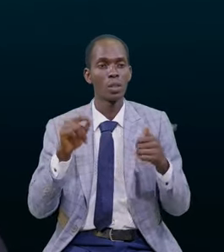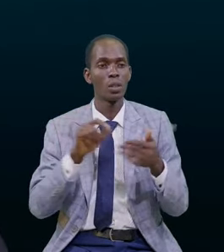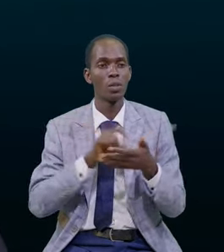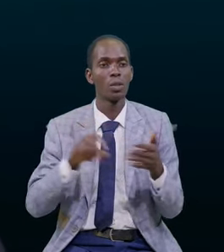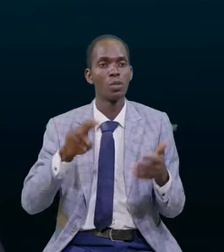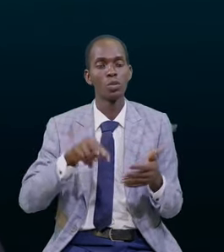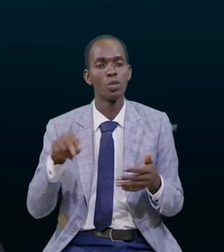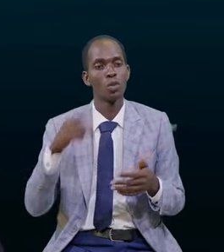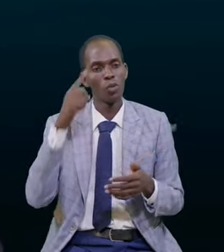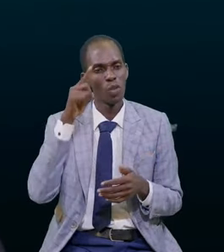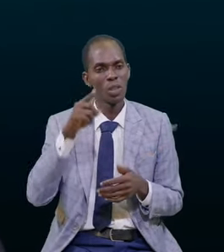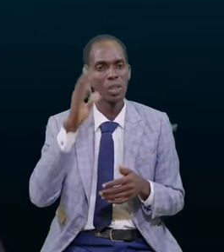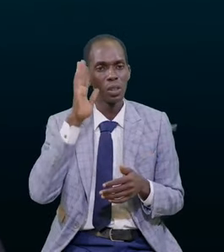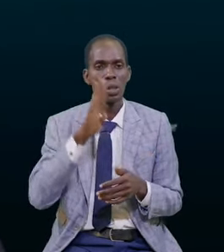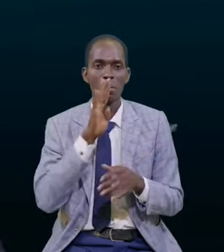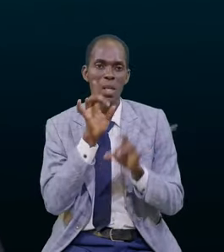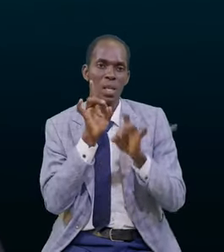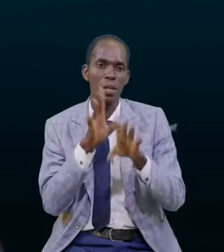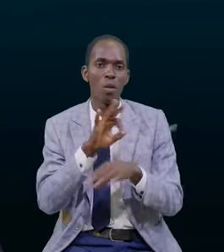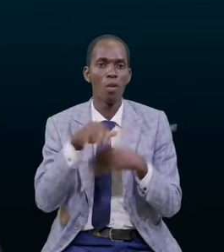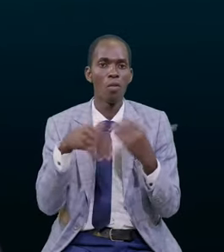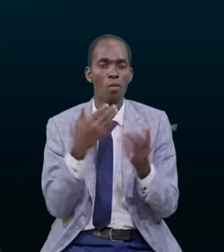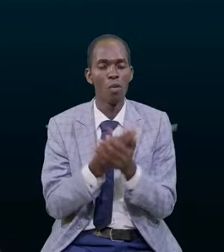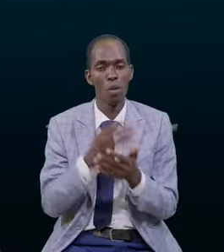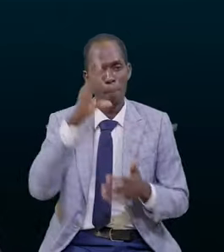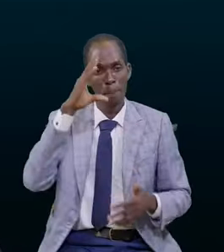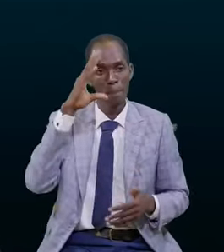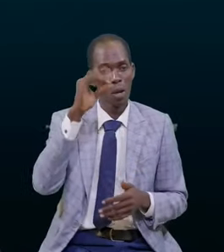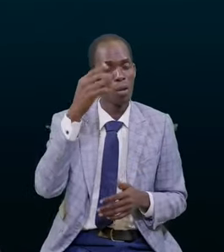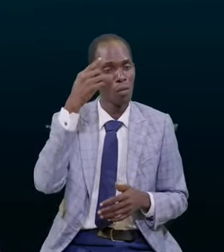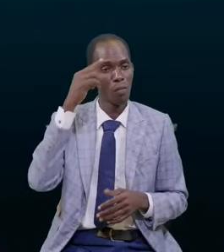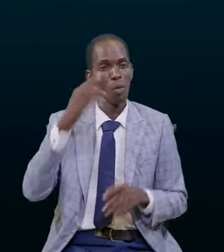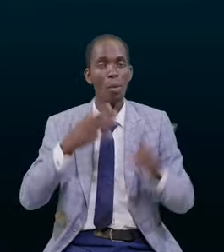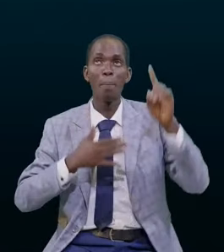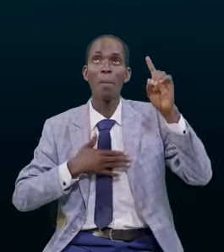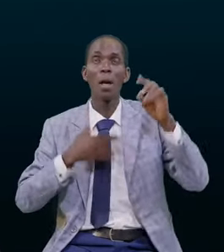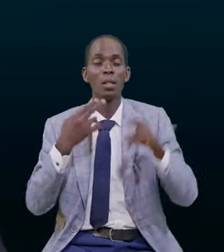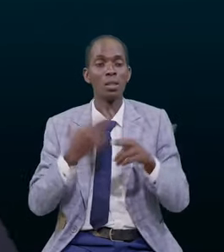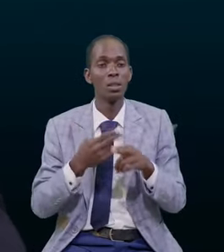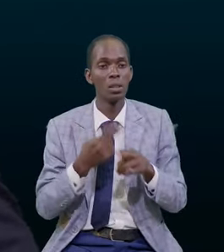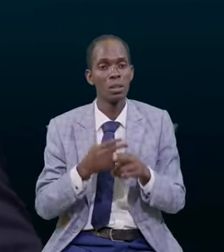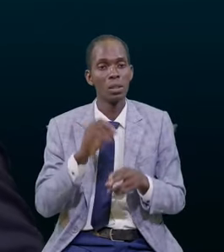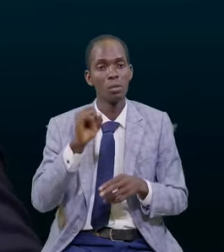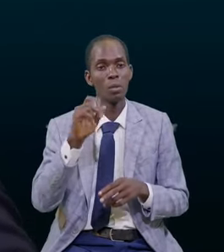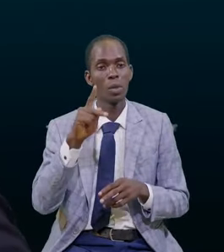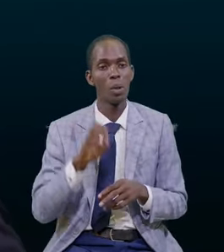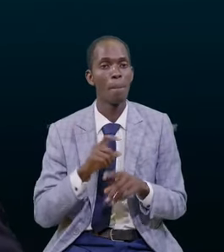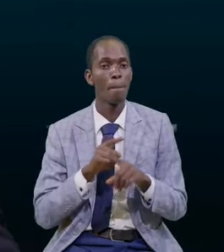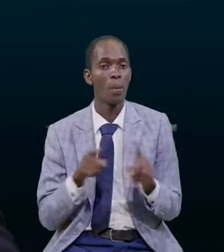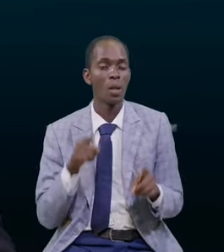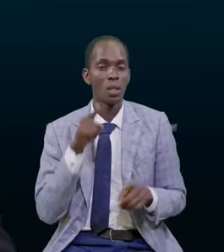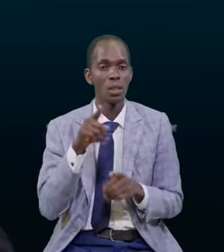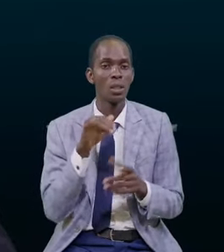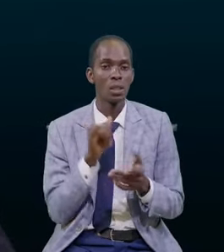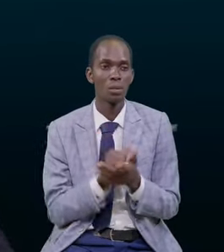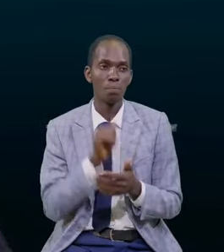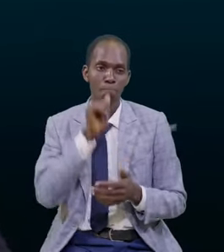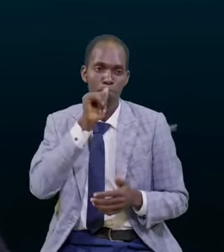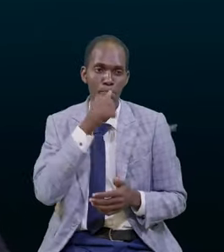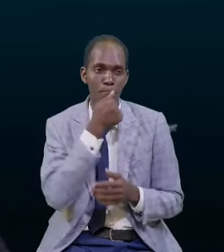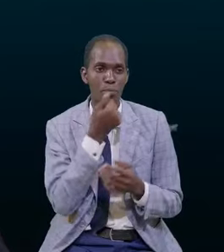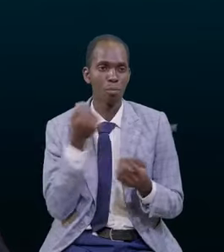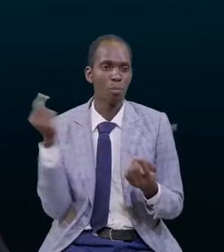name's sake but he that endureth to the end shall be saved he that